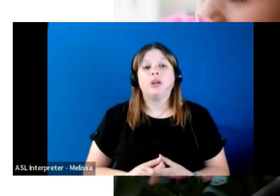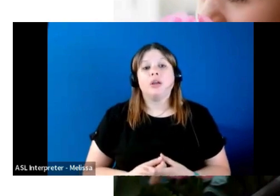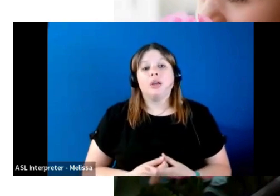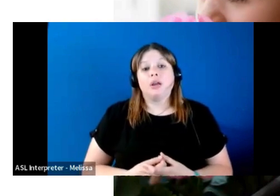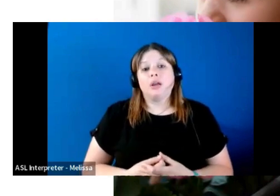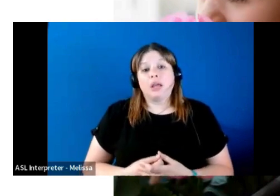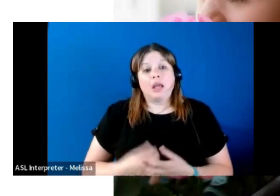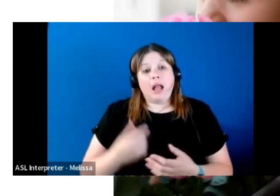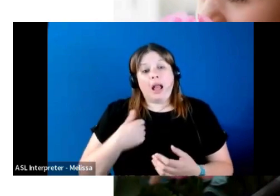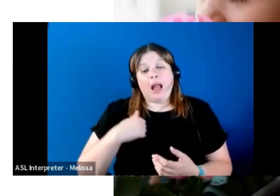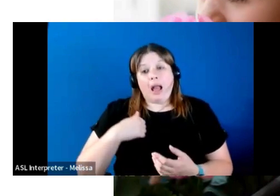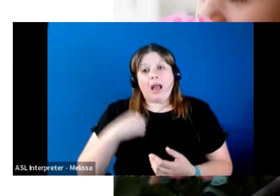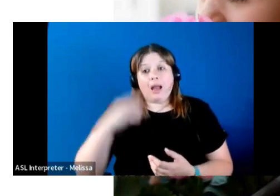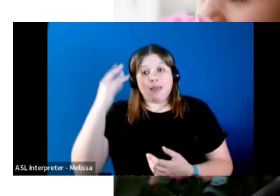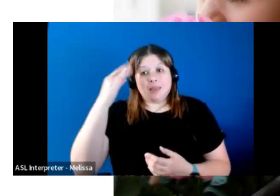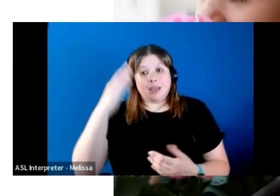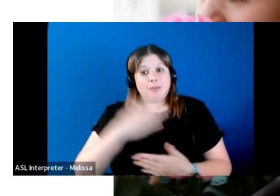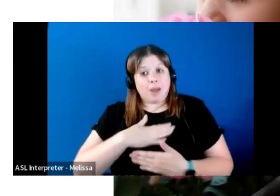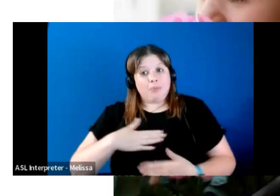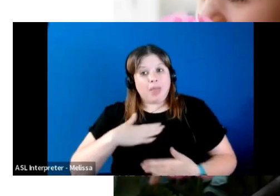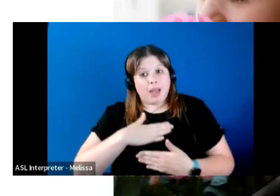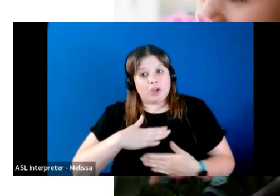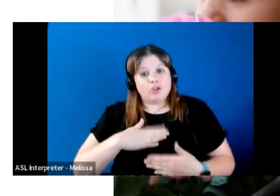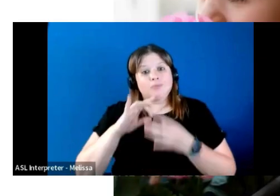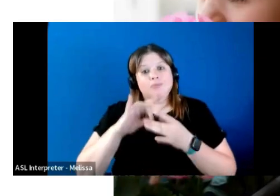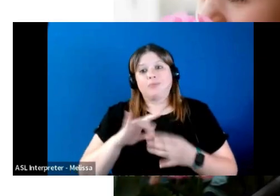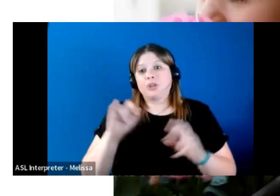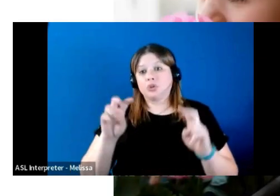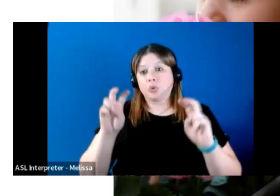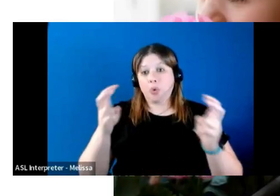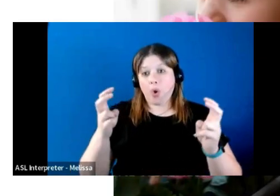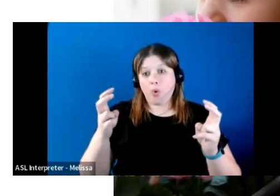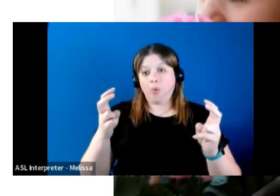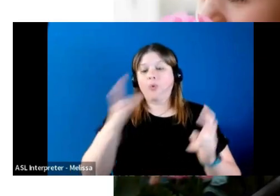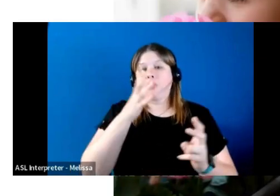about pleasure in terms of this quote by Mary Oliver,